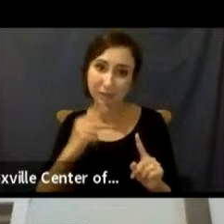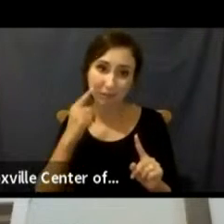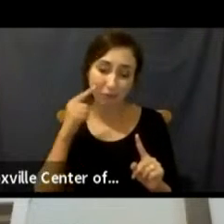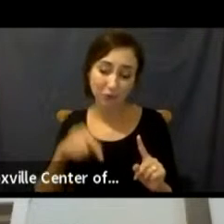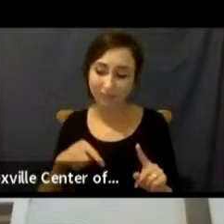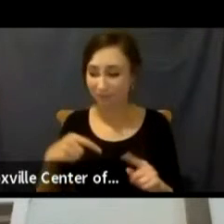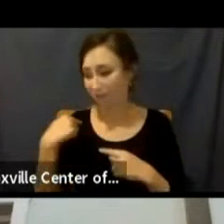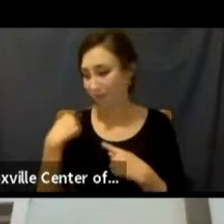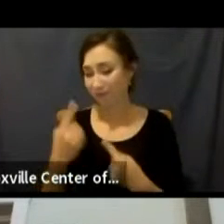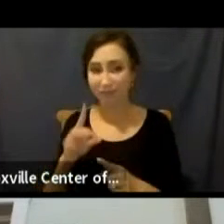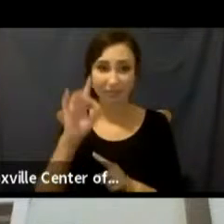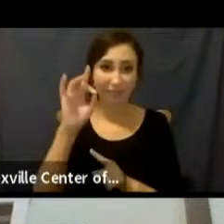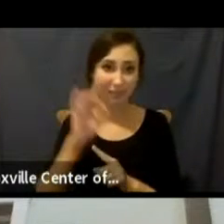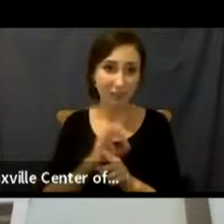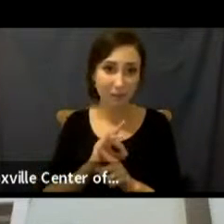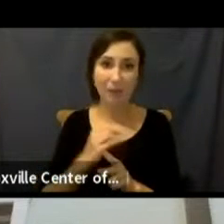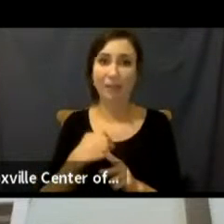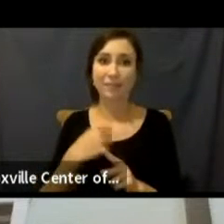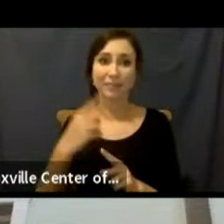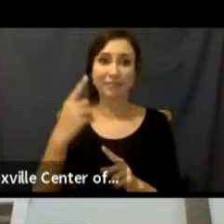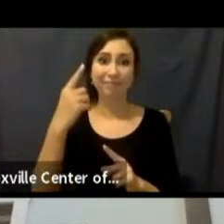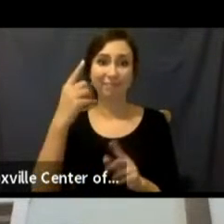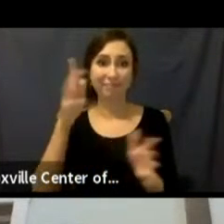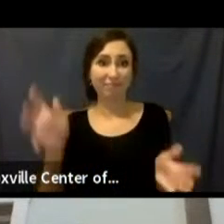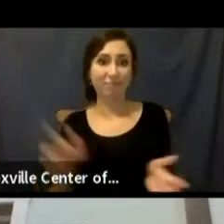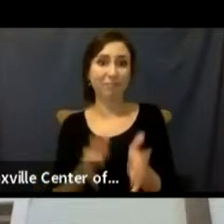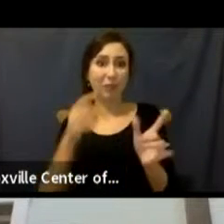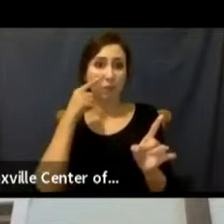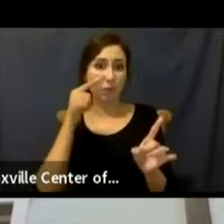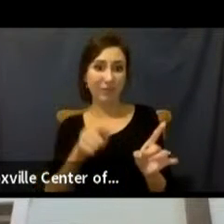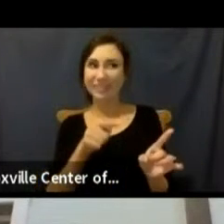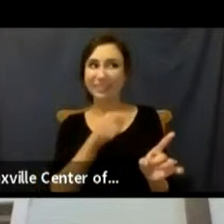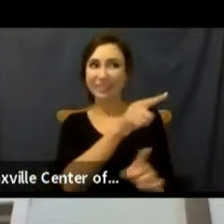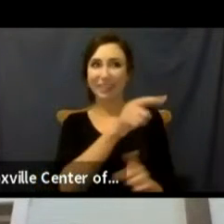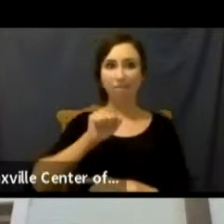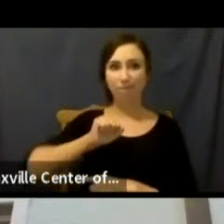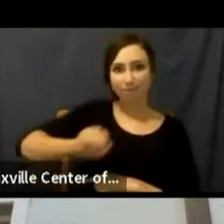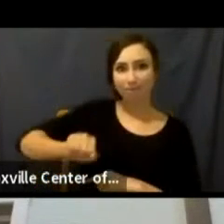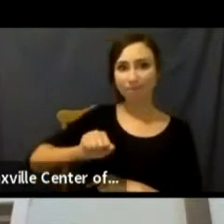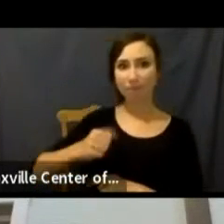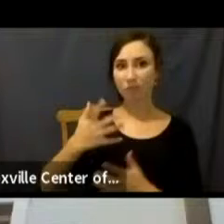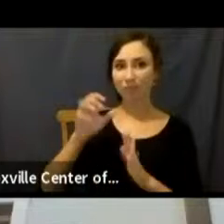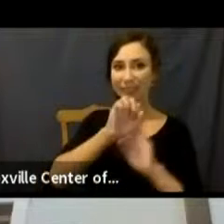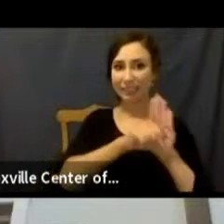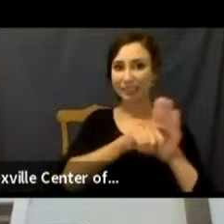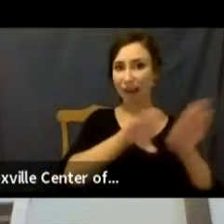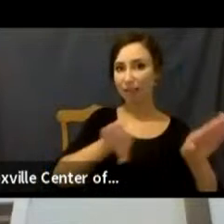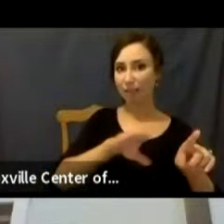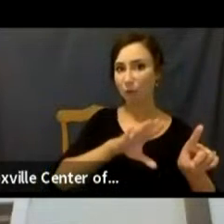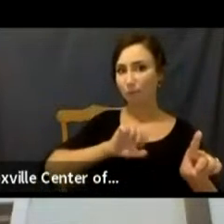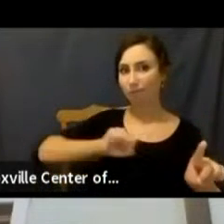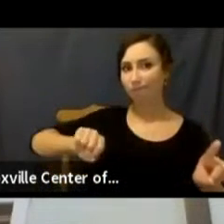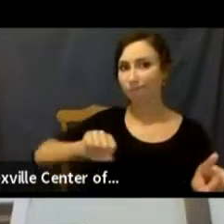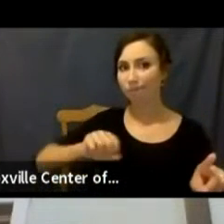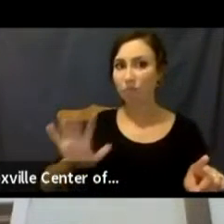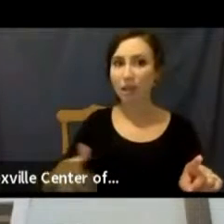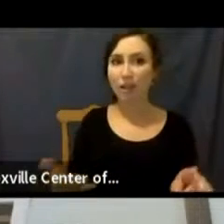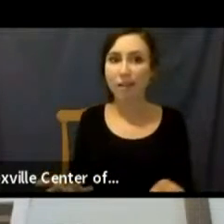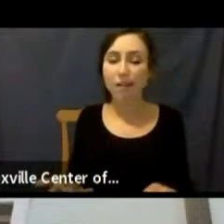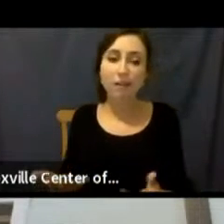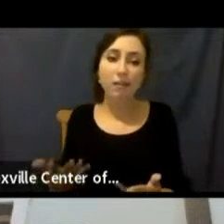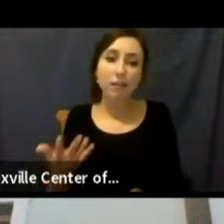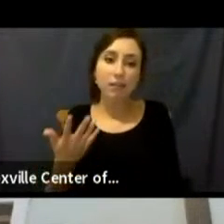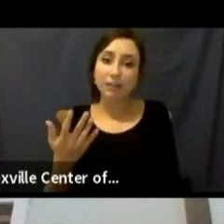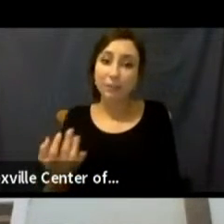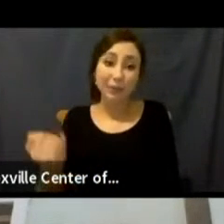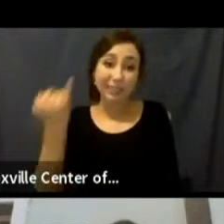of push towards these sorts of things with pushback occurring at the state level. So anything, if this